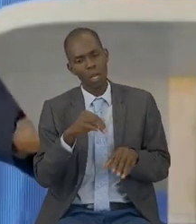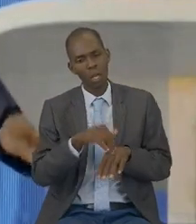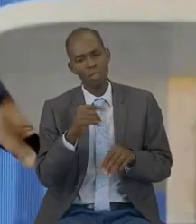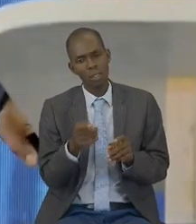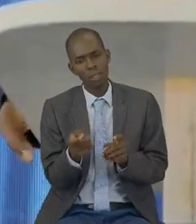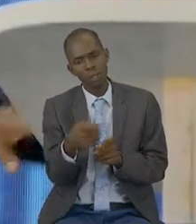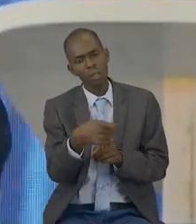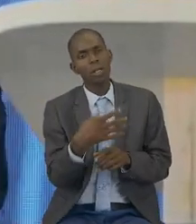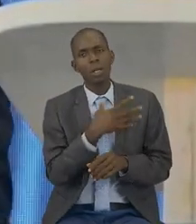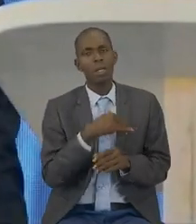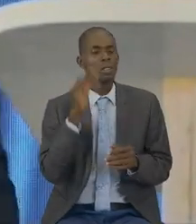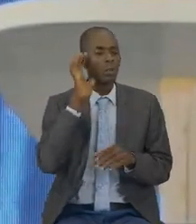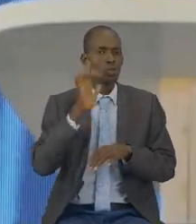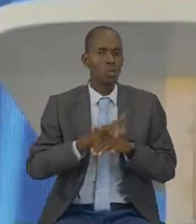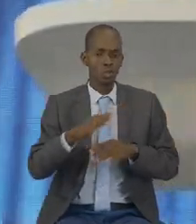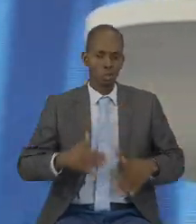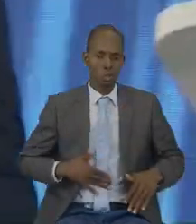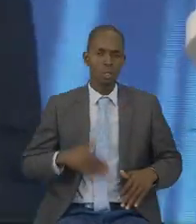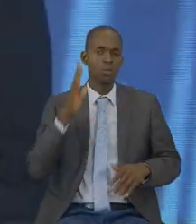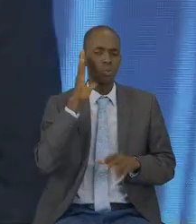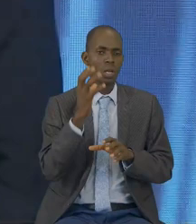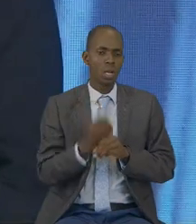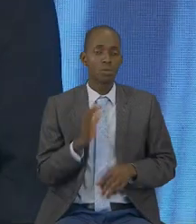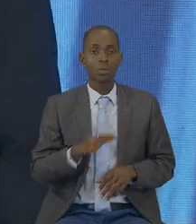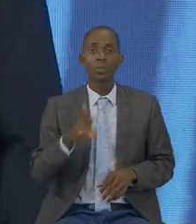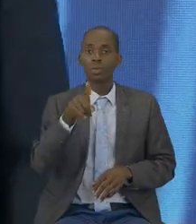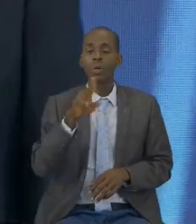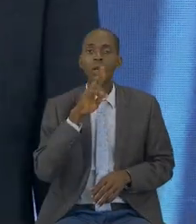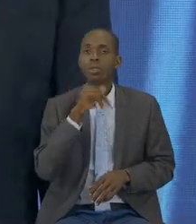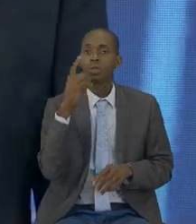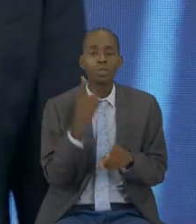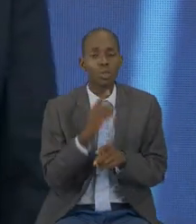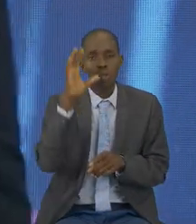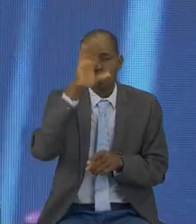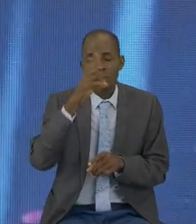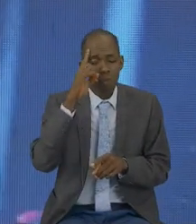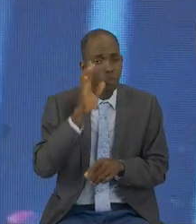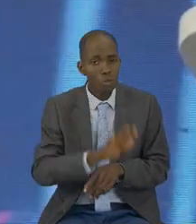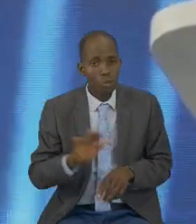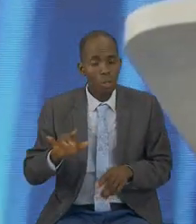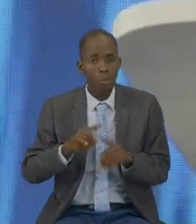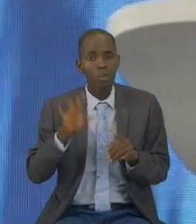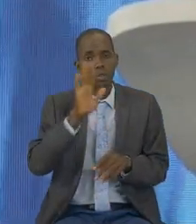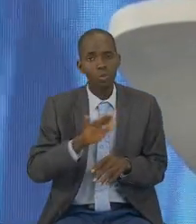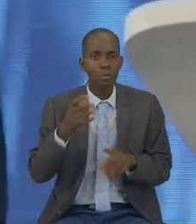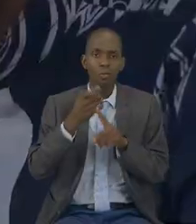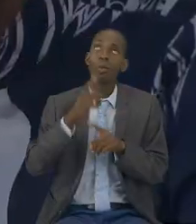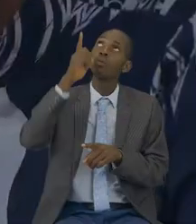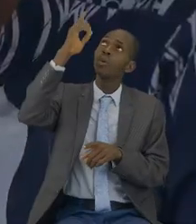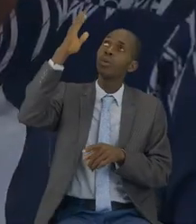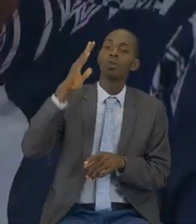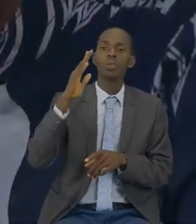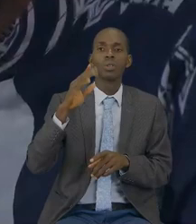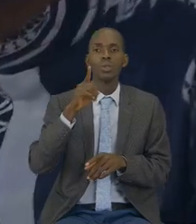rub their belly and they'll have children. You're not just looking for children, you're looking for children from the Almighty. You're looking